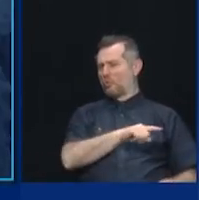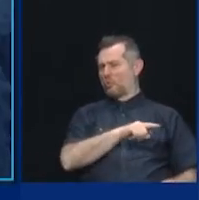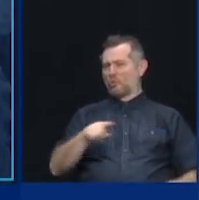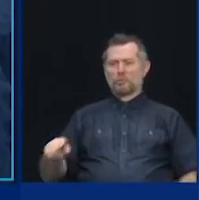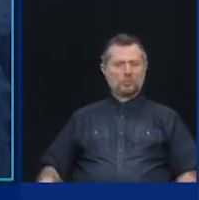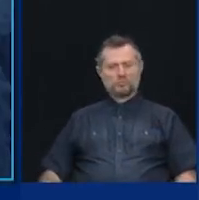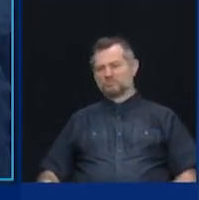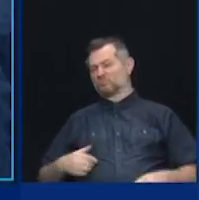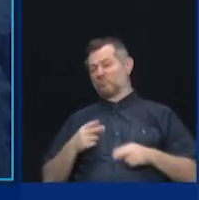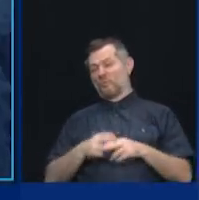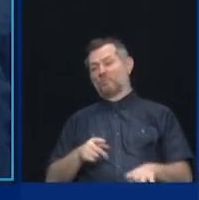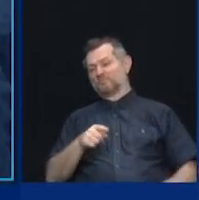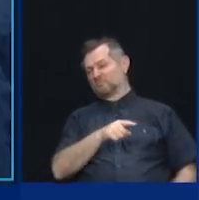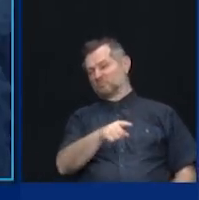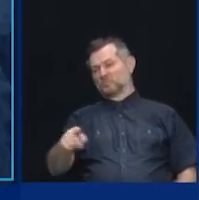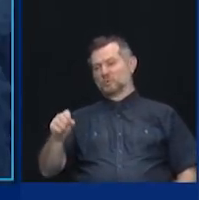superhuman.